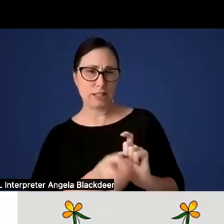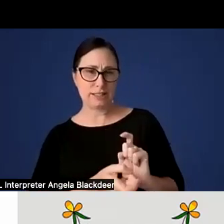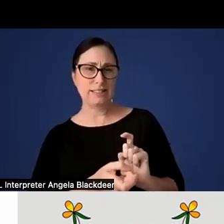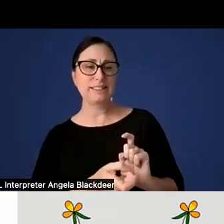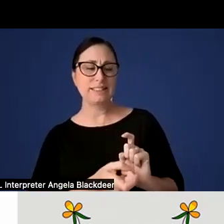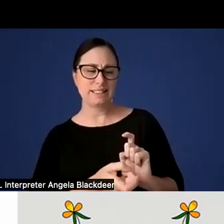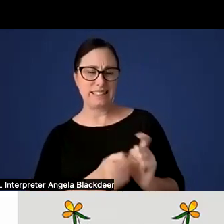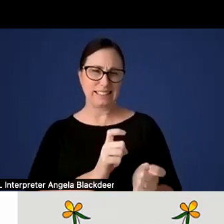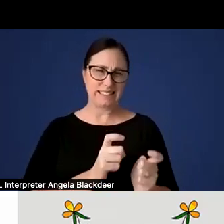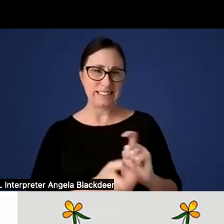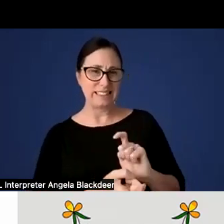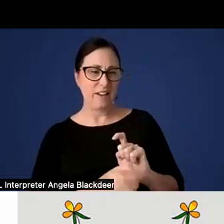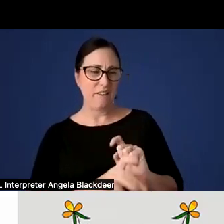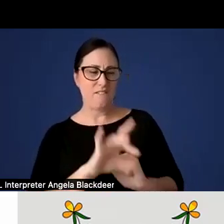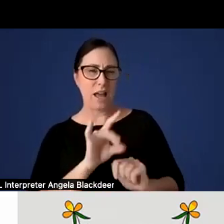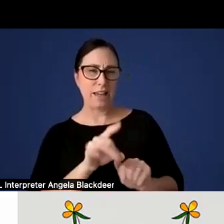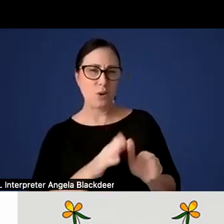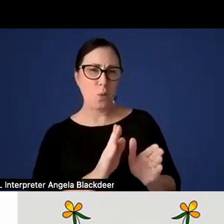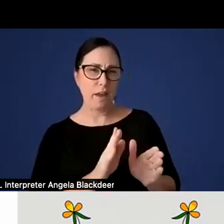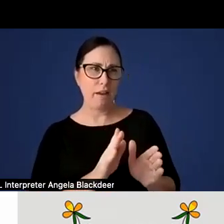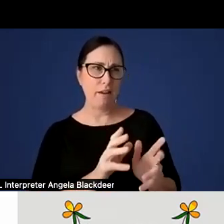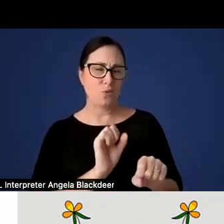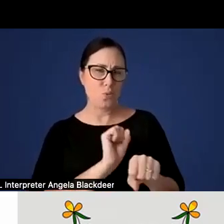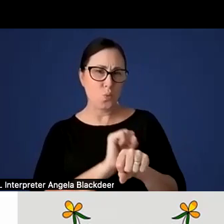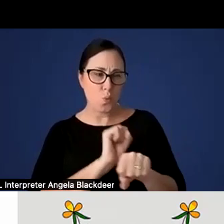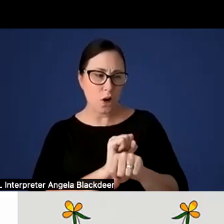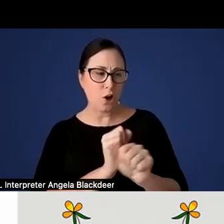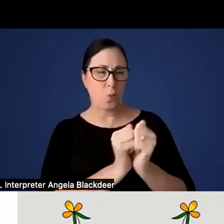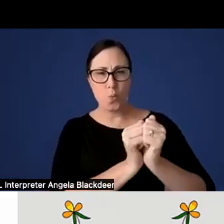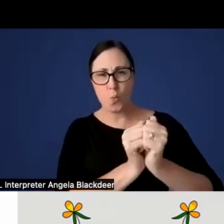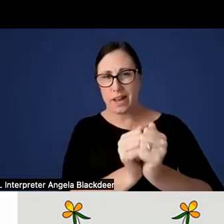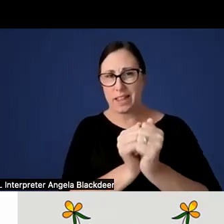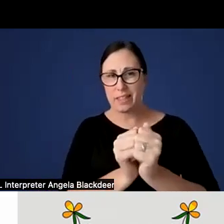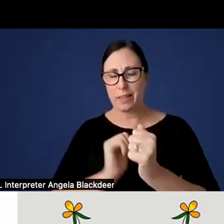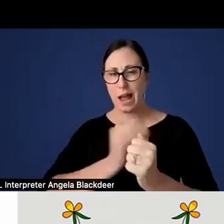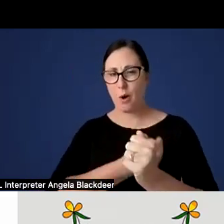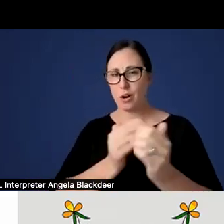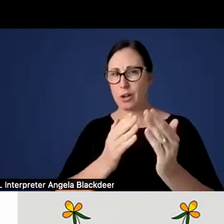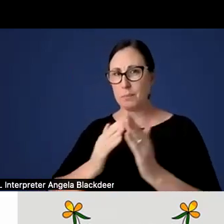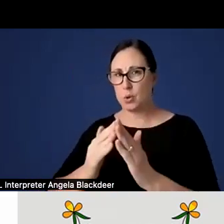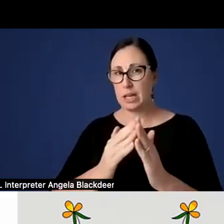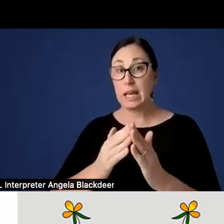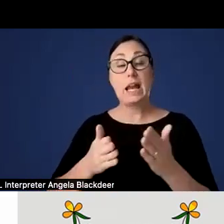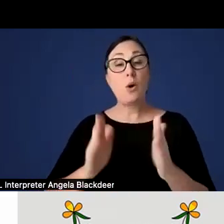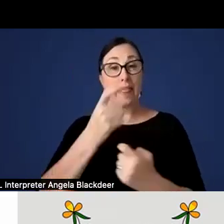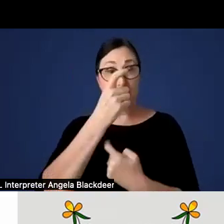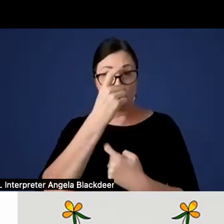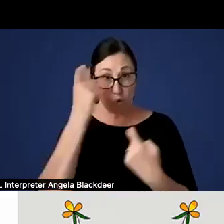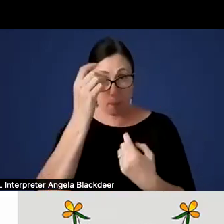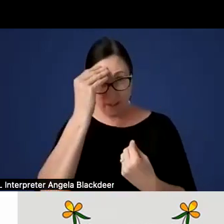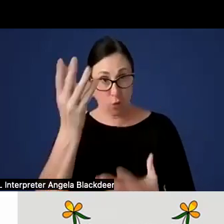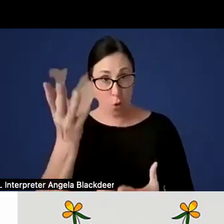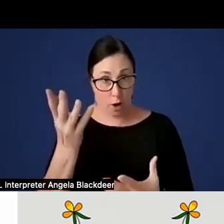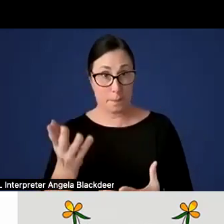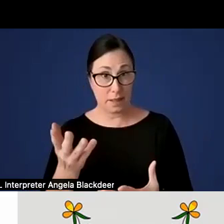way to work alongside our community in a way that is trauma informed. And that's just not,